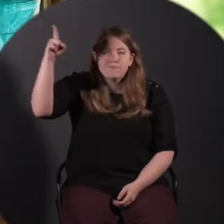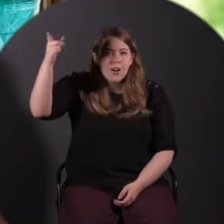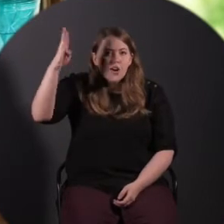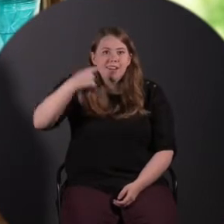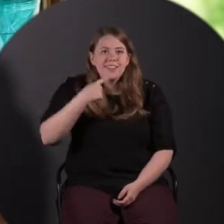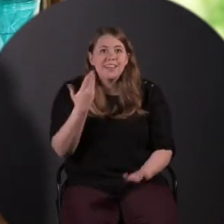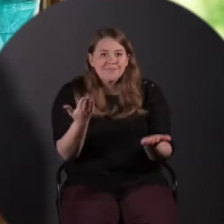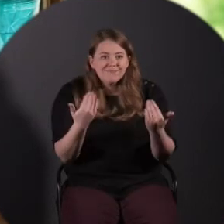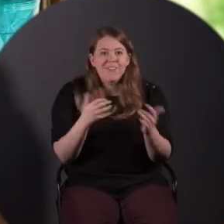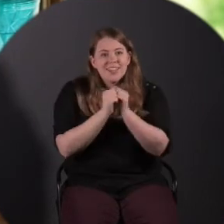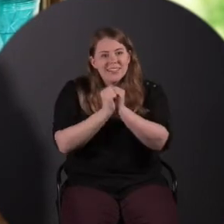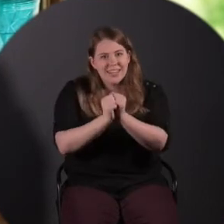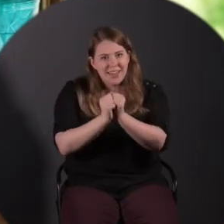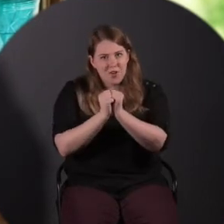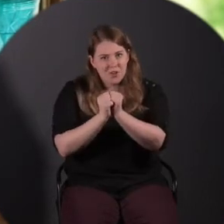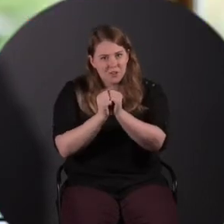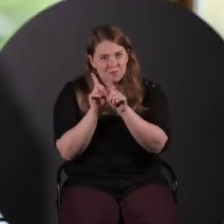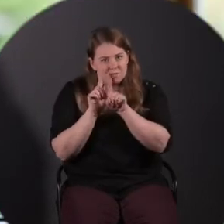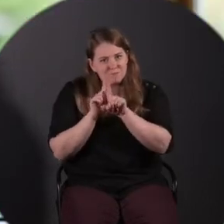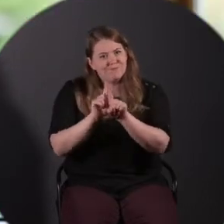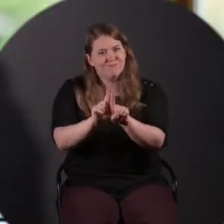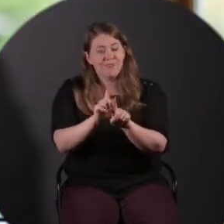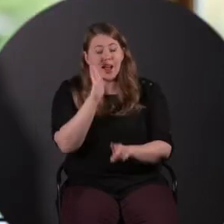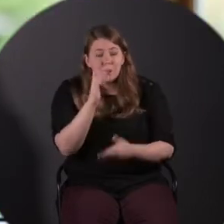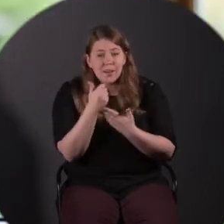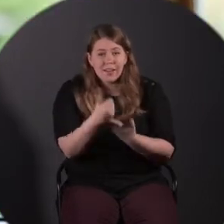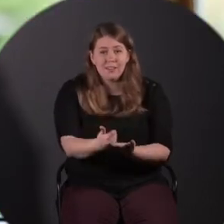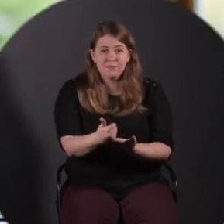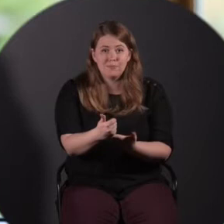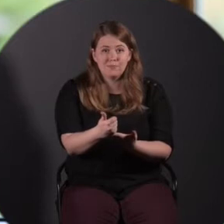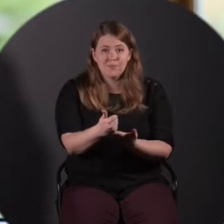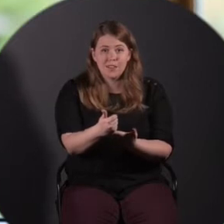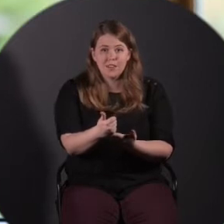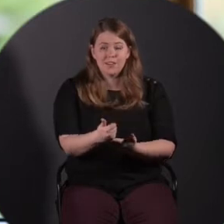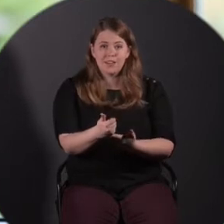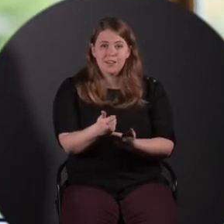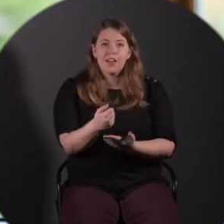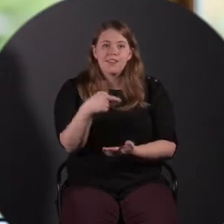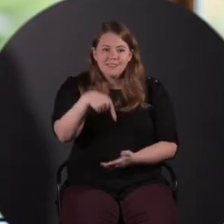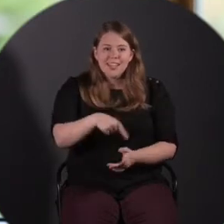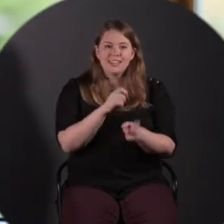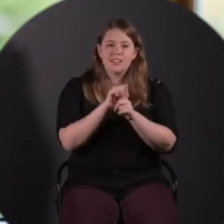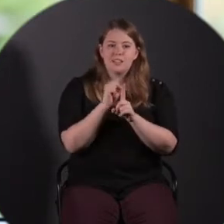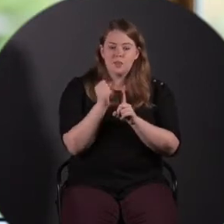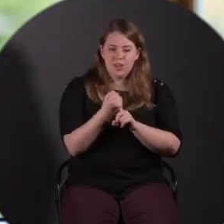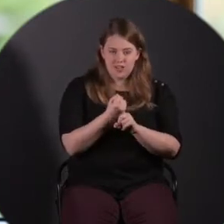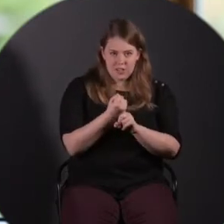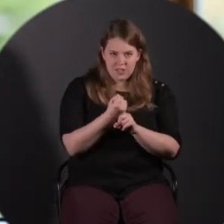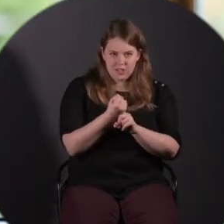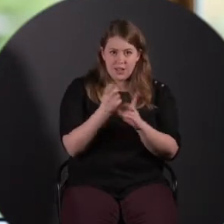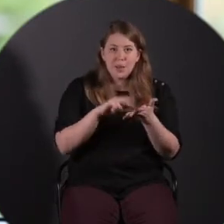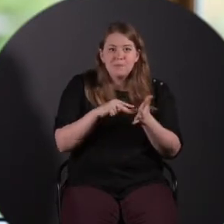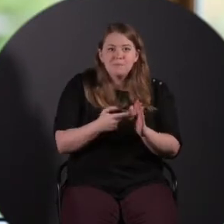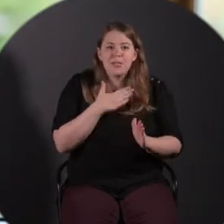And I'm going to help you through this difficult season. I'm going to help create a scenario where my plans and